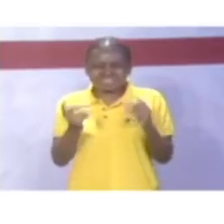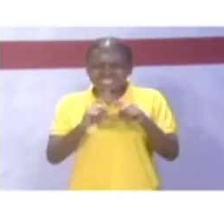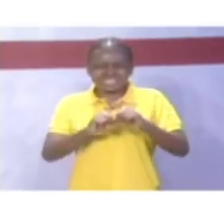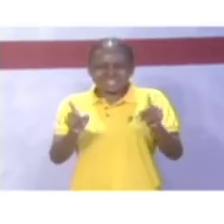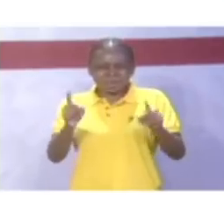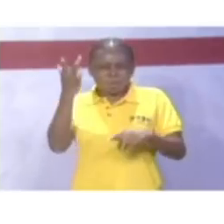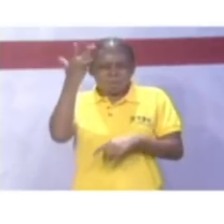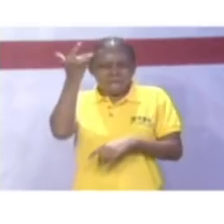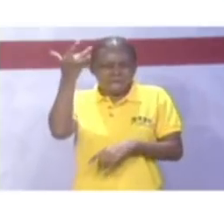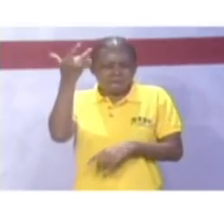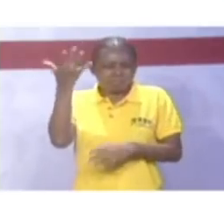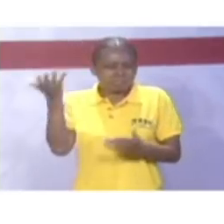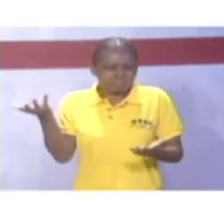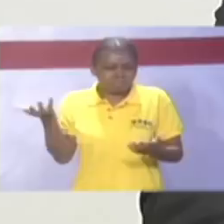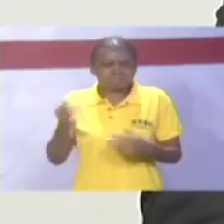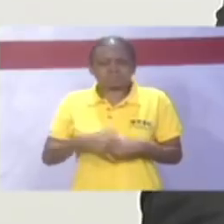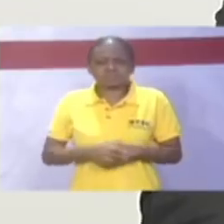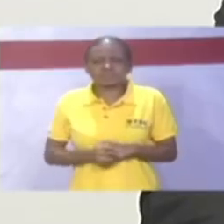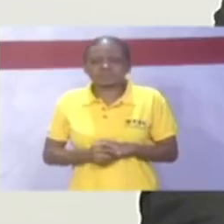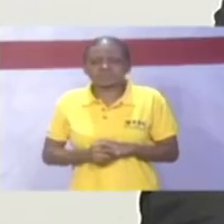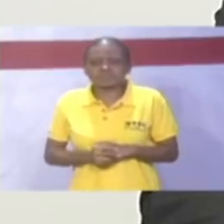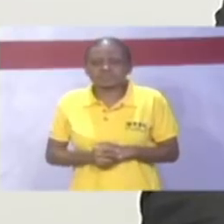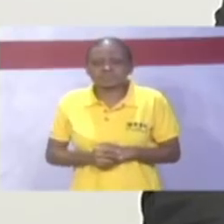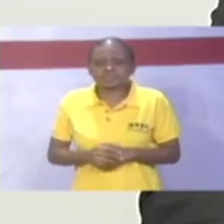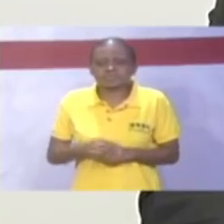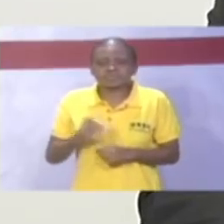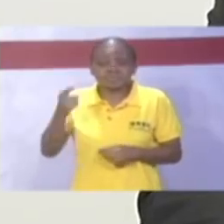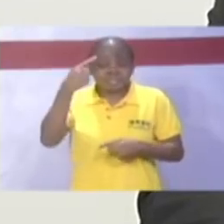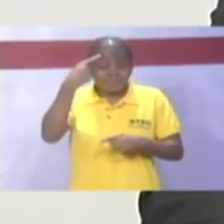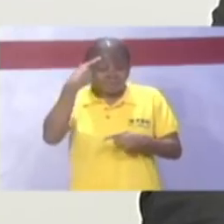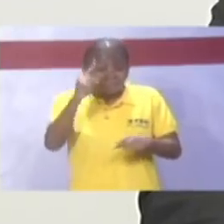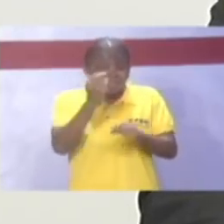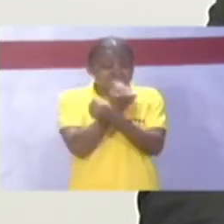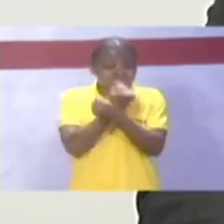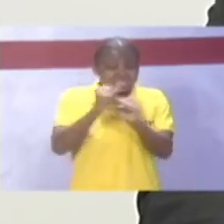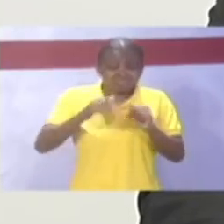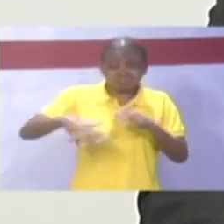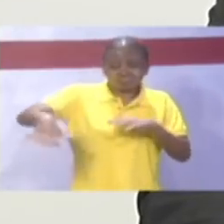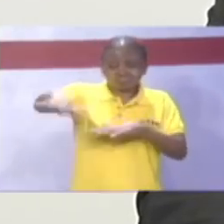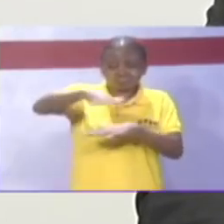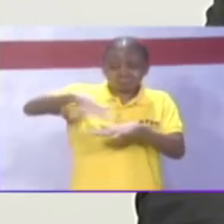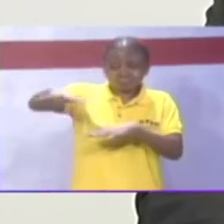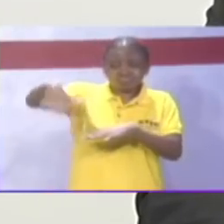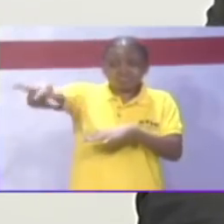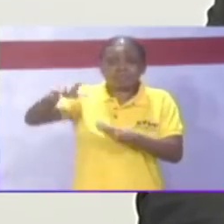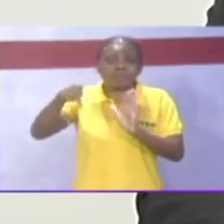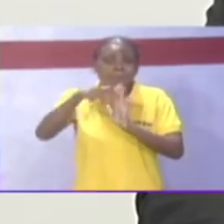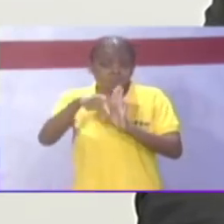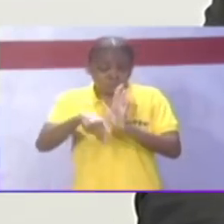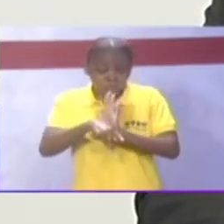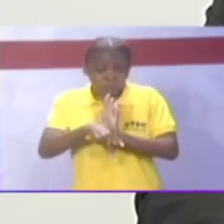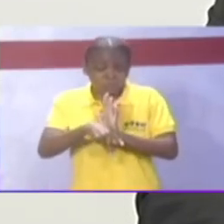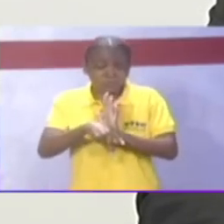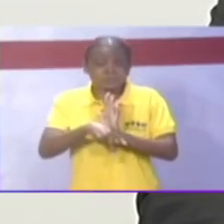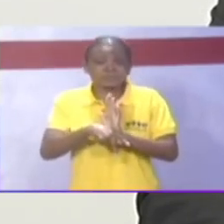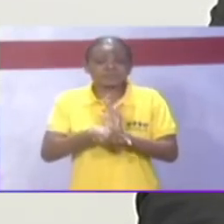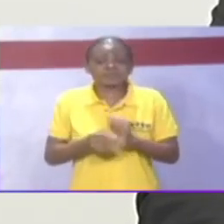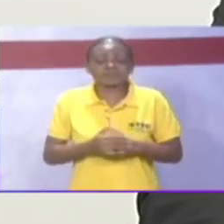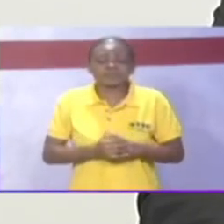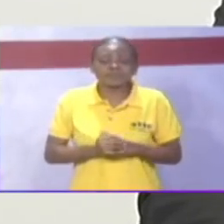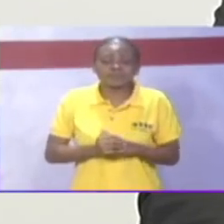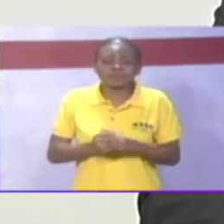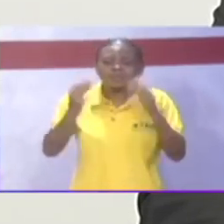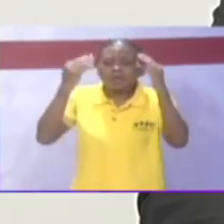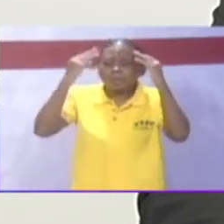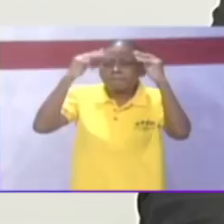Okay, so just in terms of the safe zone policy, as was discussed in the Prime Minister's update on Saturday, Minister